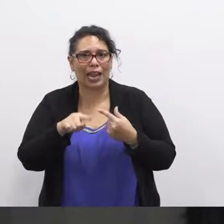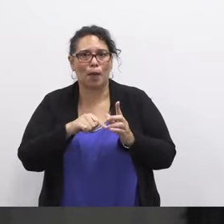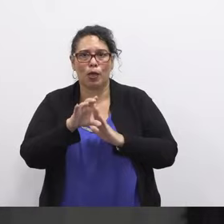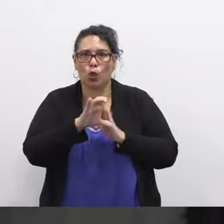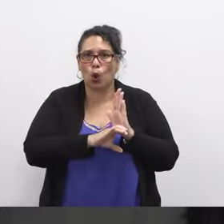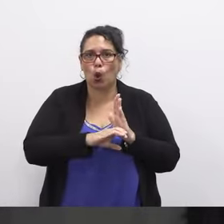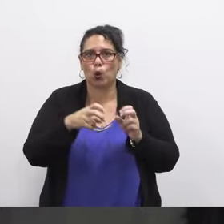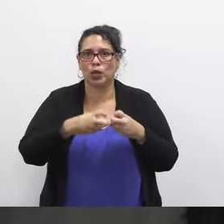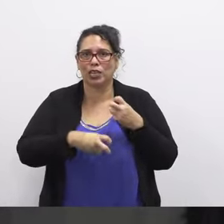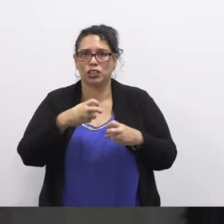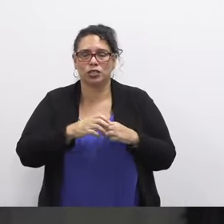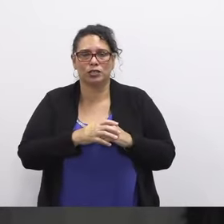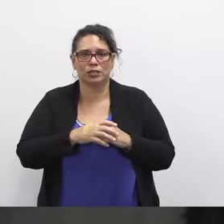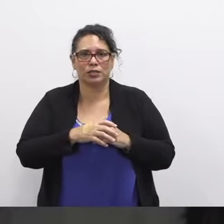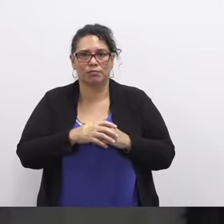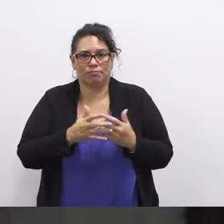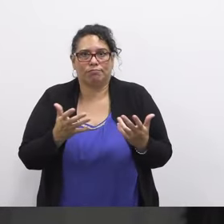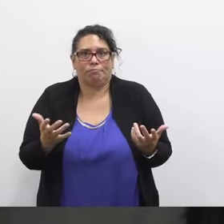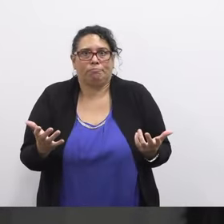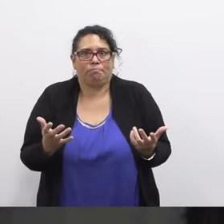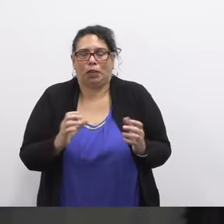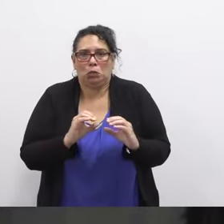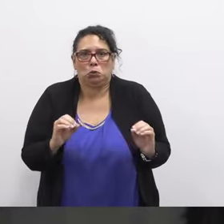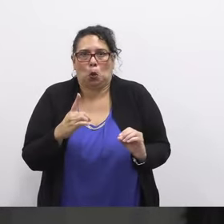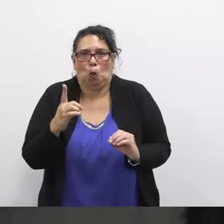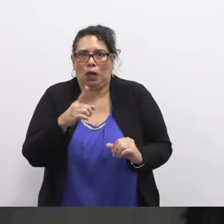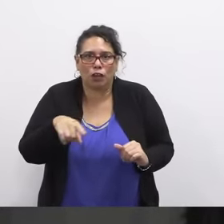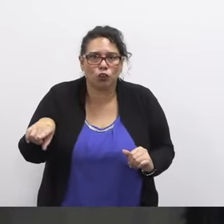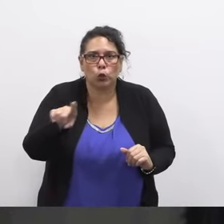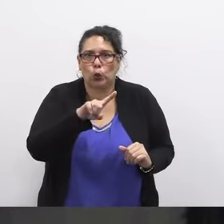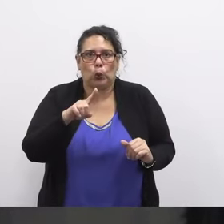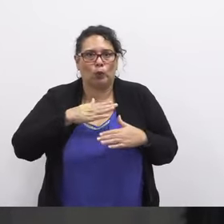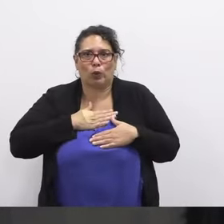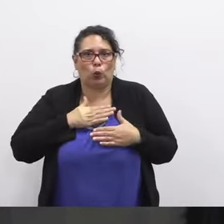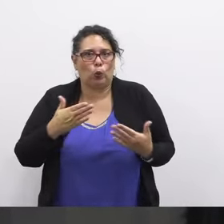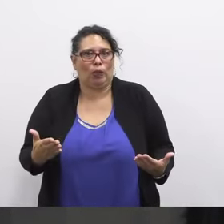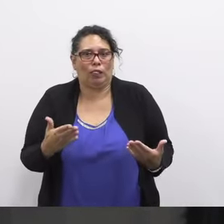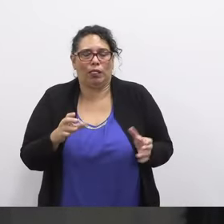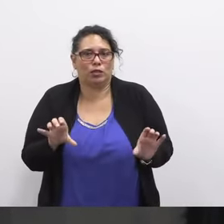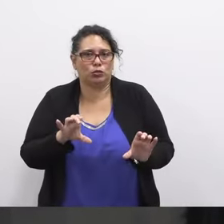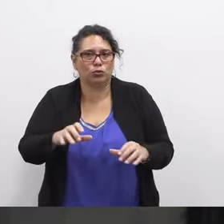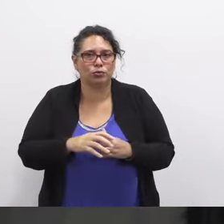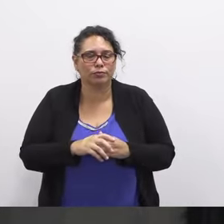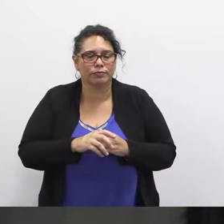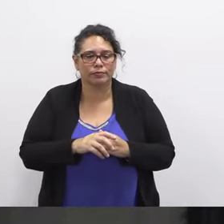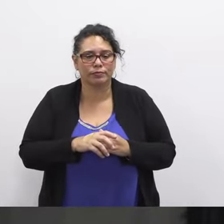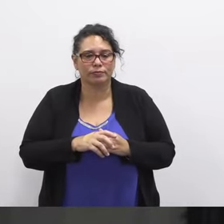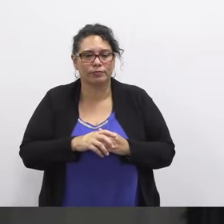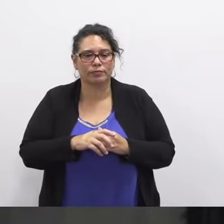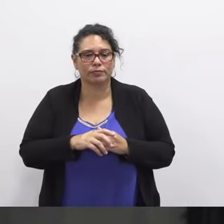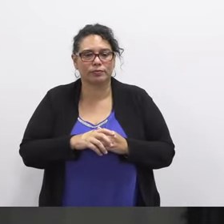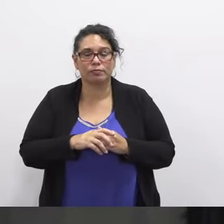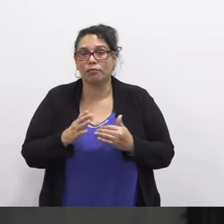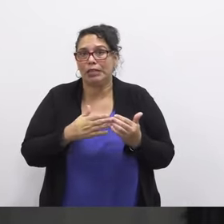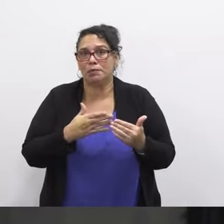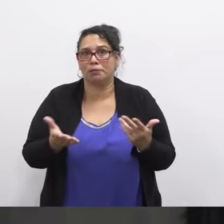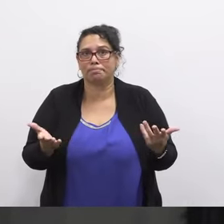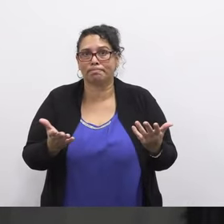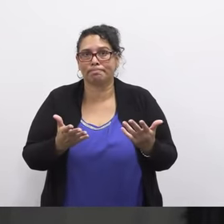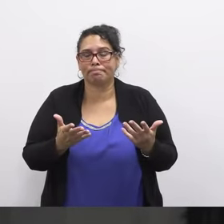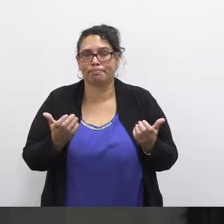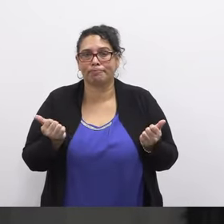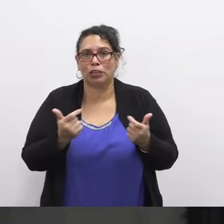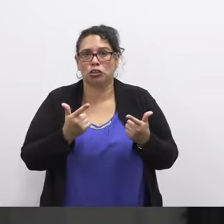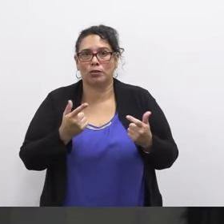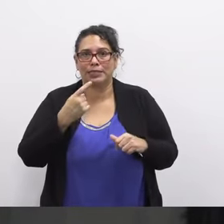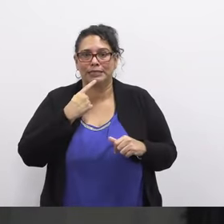issues, because that has not been something that anyone of you have been willing to compel. So anyway, that's all I